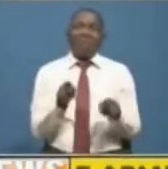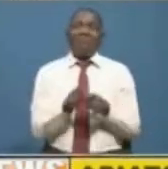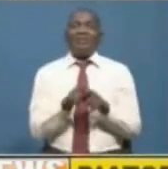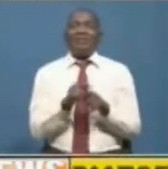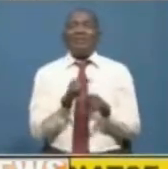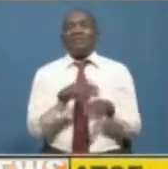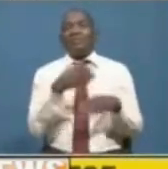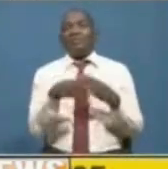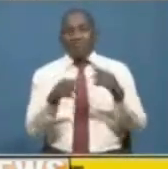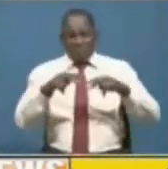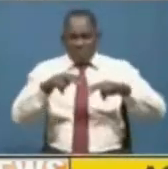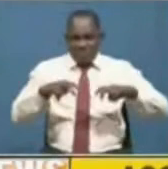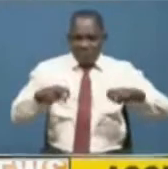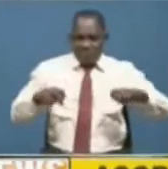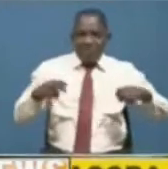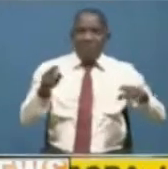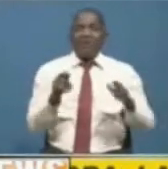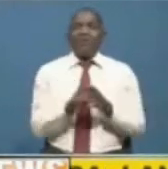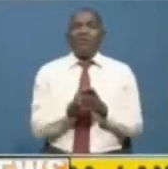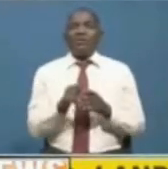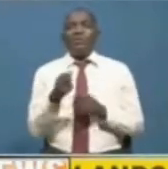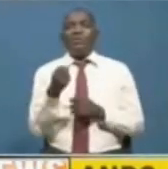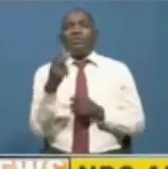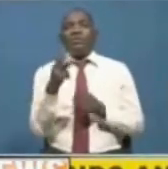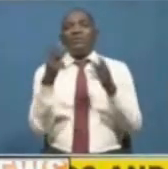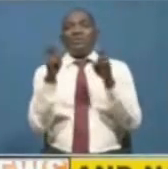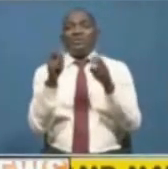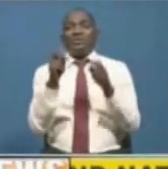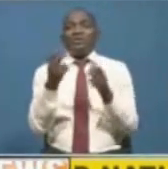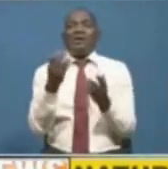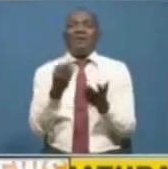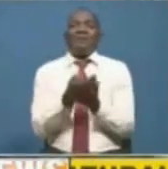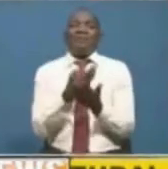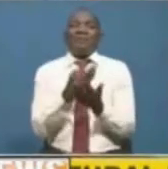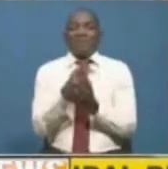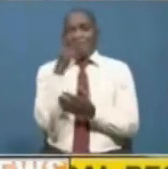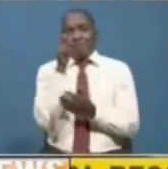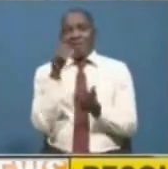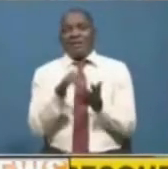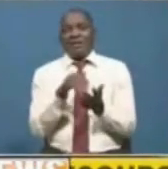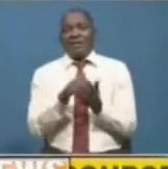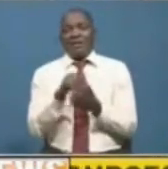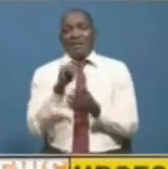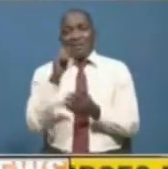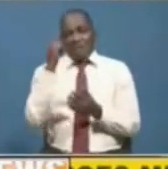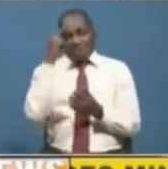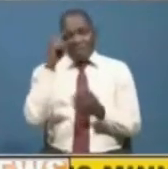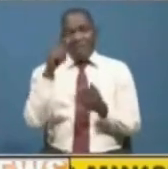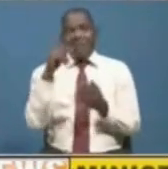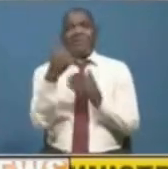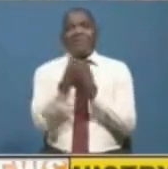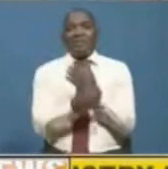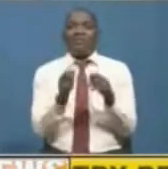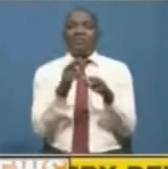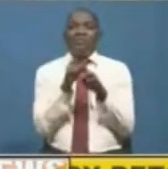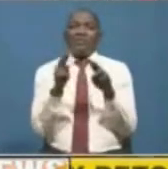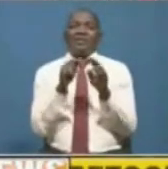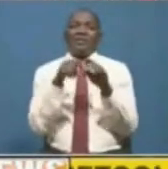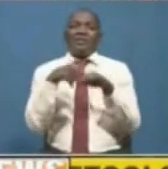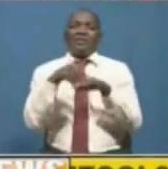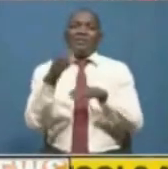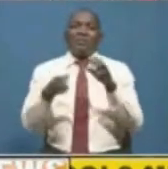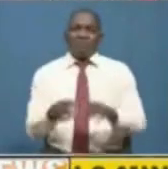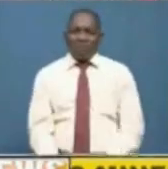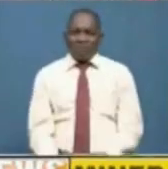concluded investigations into 12 cases of financial crimes against the state and are ready to prosecute. It